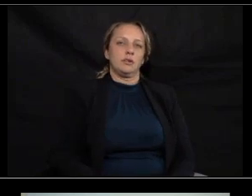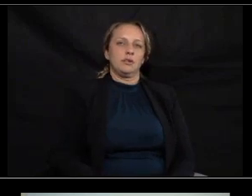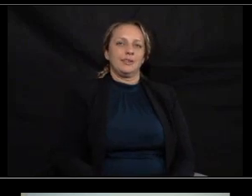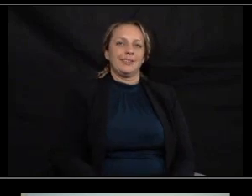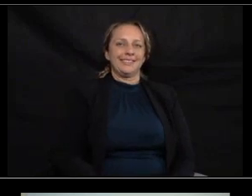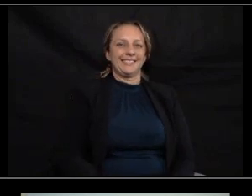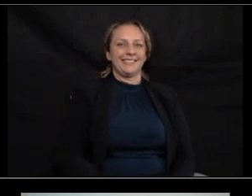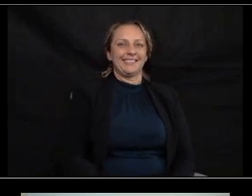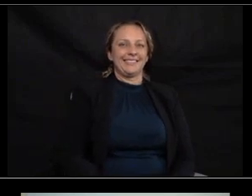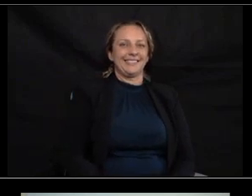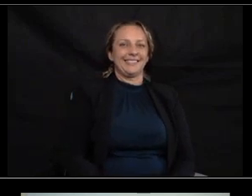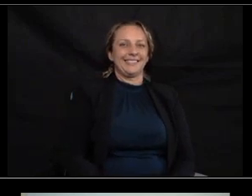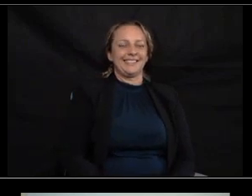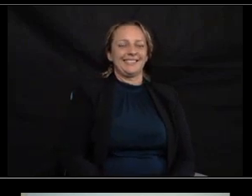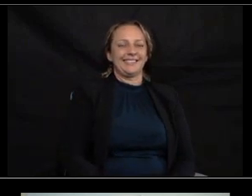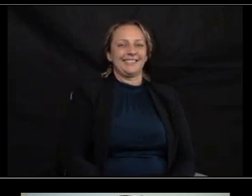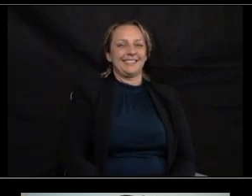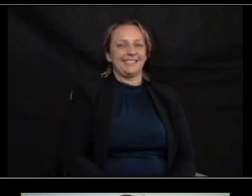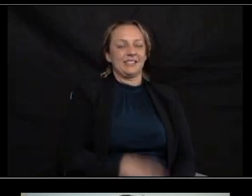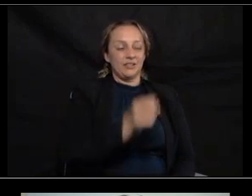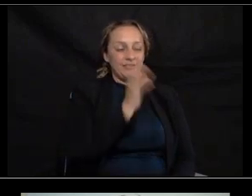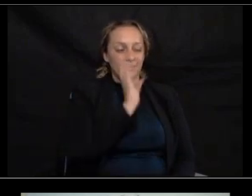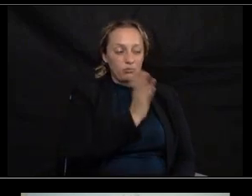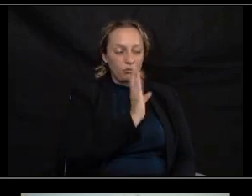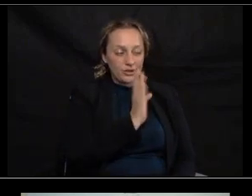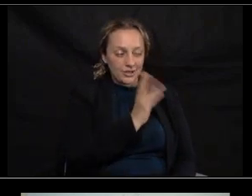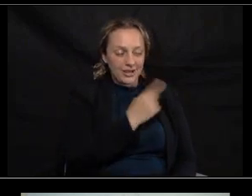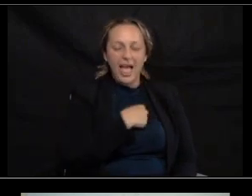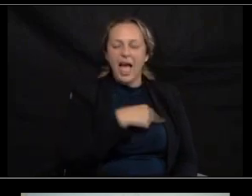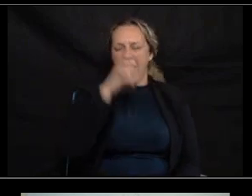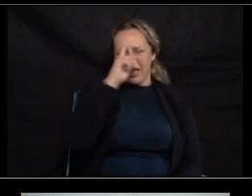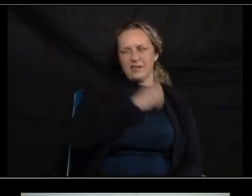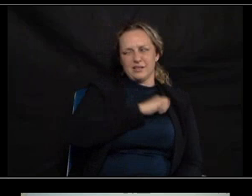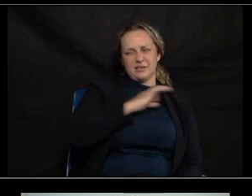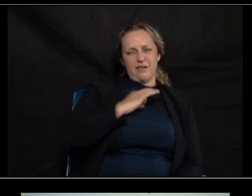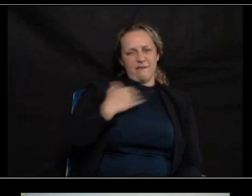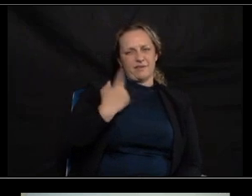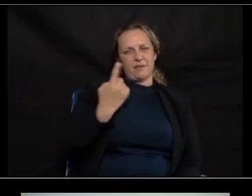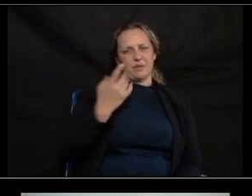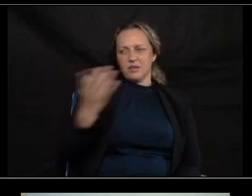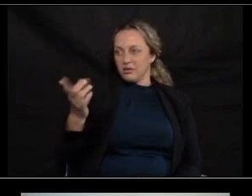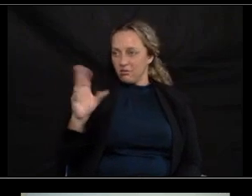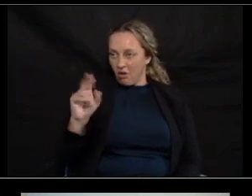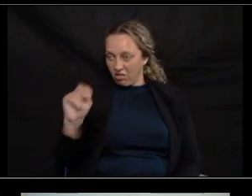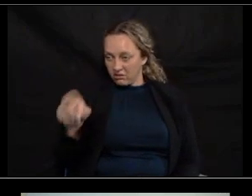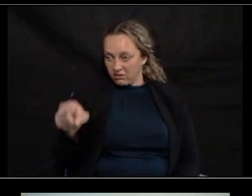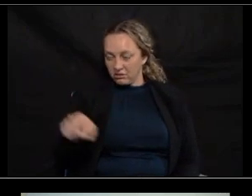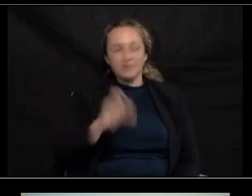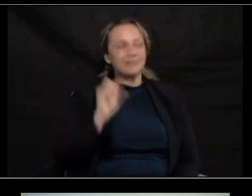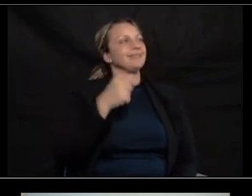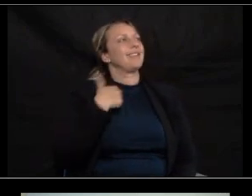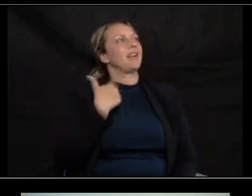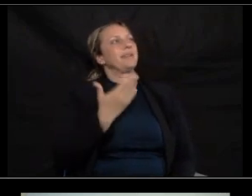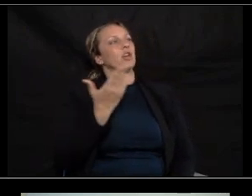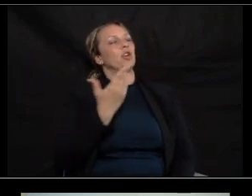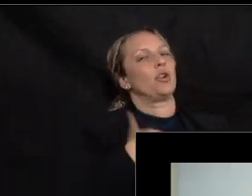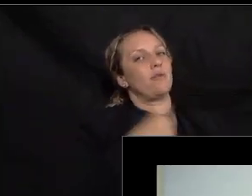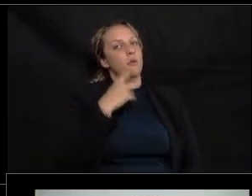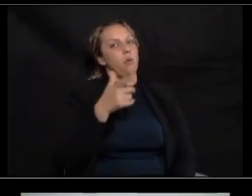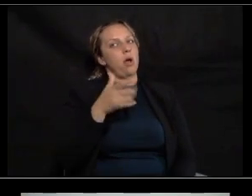Is there a presentation or just the? I think staff is prepared. I'm waiting for Colin. Yeah. Are you there, Colin? Yes, I'm here. If you